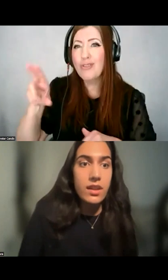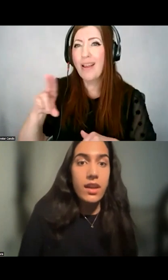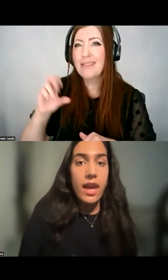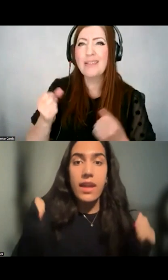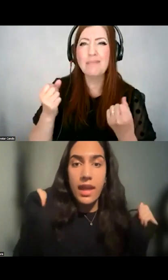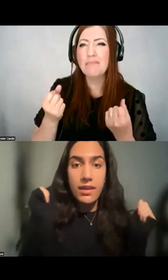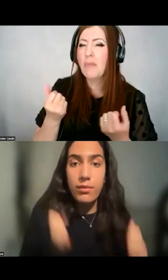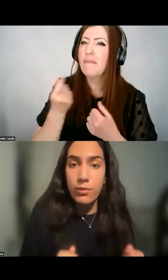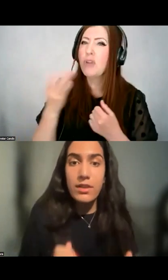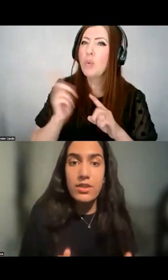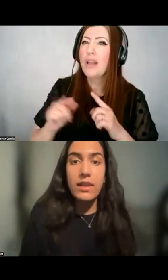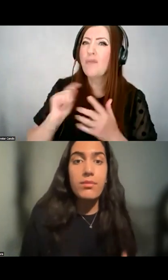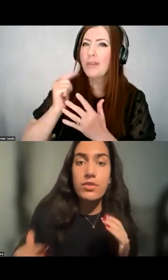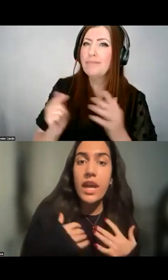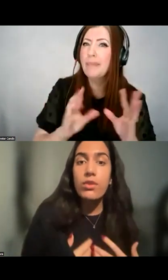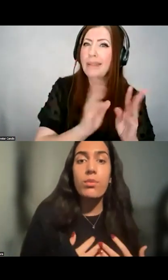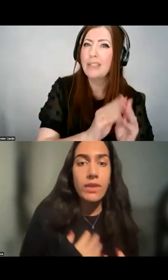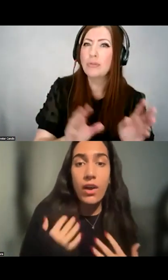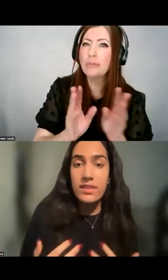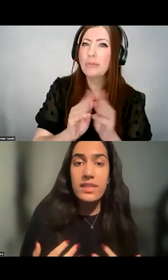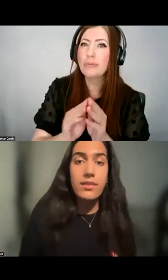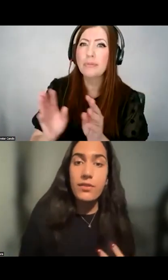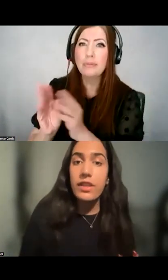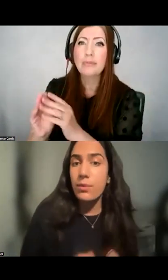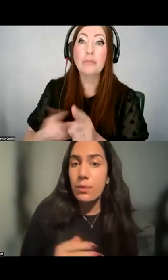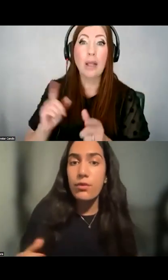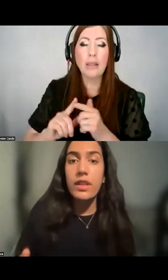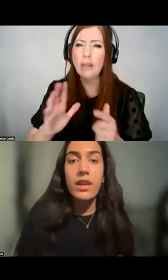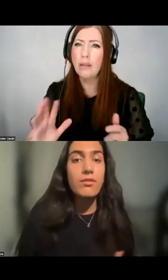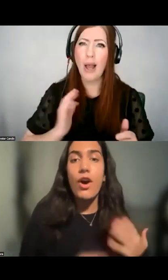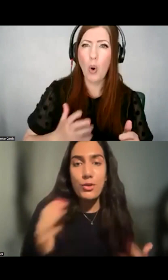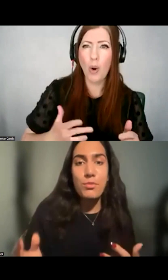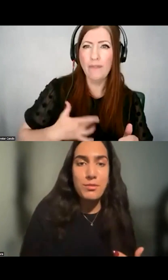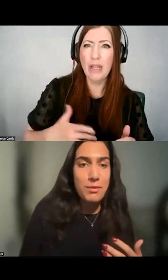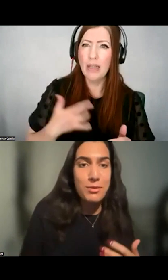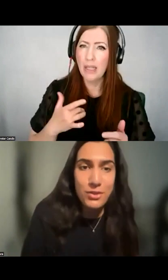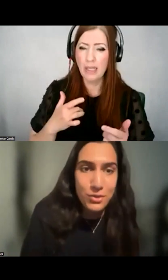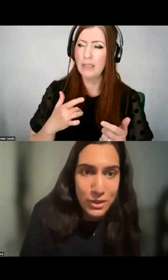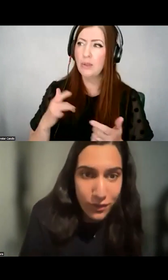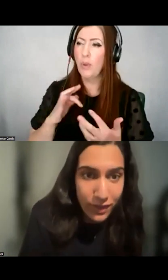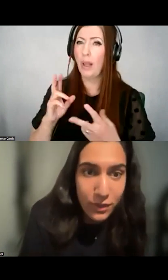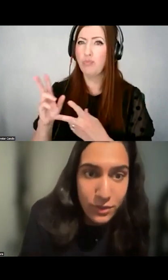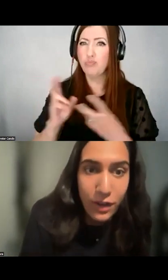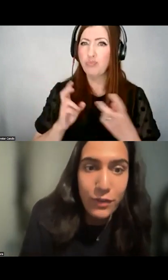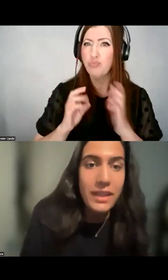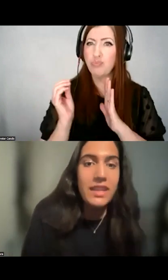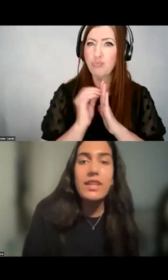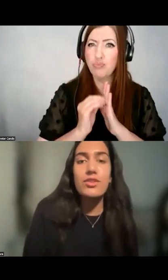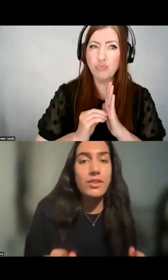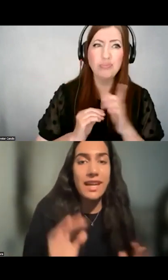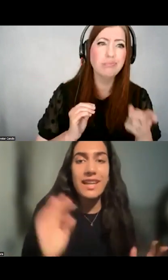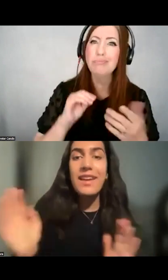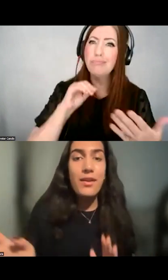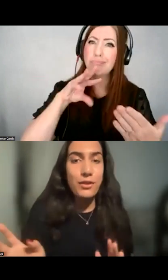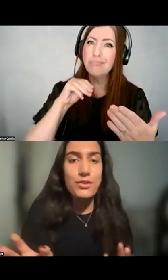sessions and really just like channeled, honestly, like the feelings that we were feeling onto a piece of paper. So here's a screenshot of like a Google Doc from like the